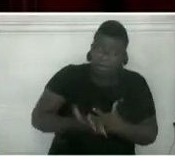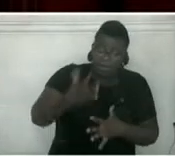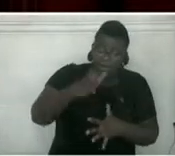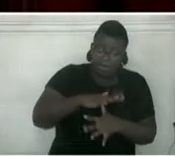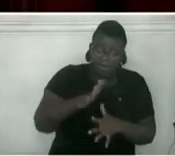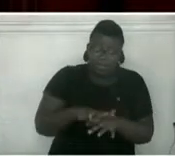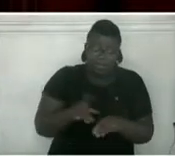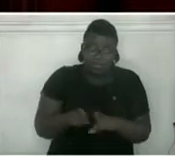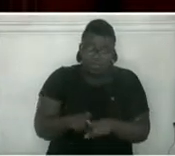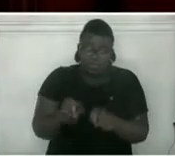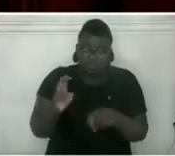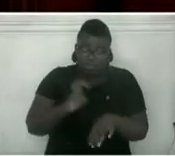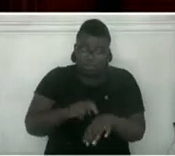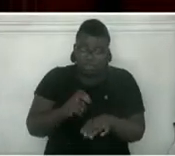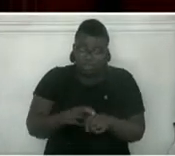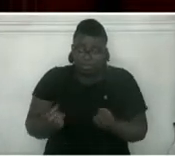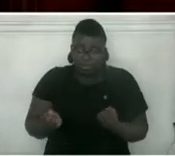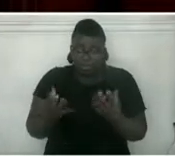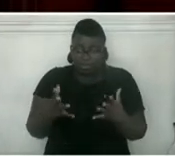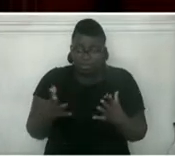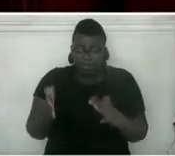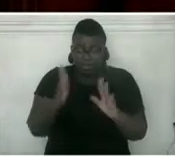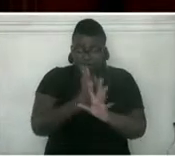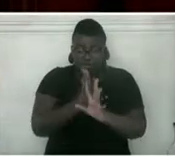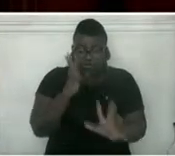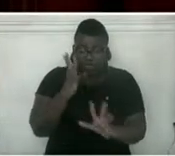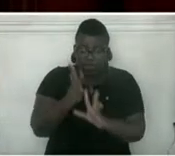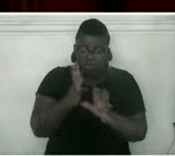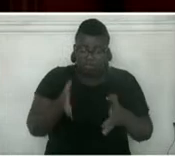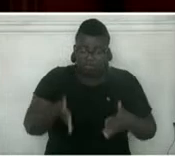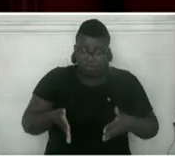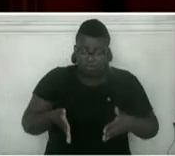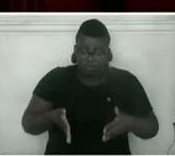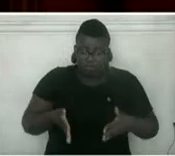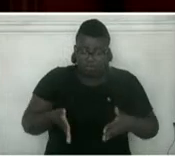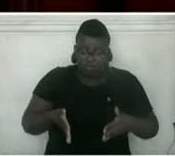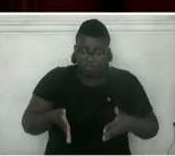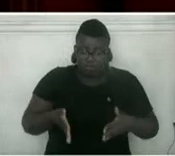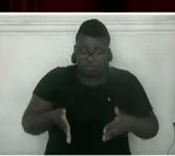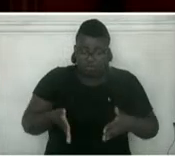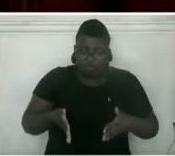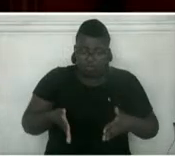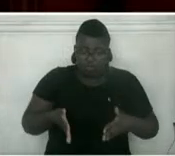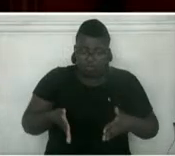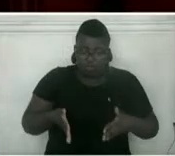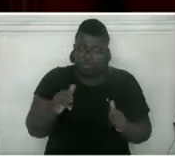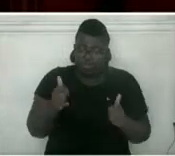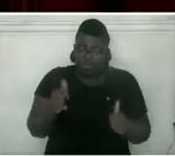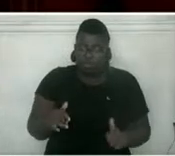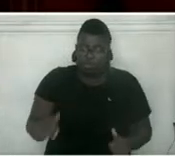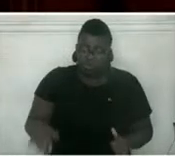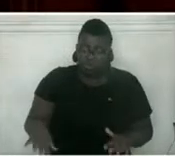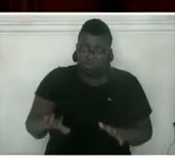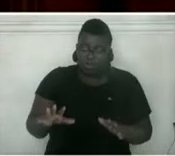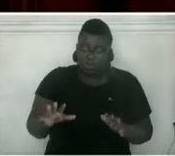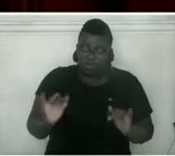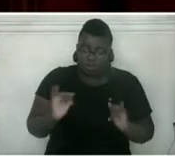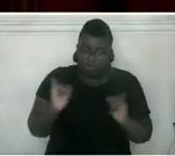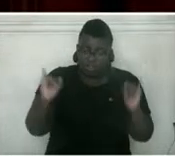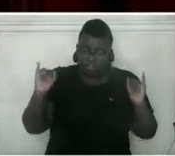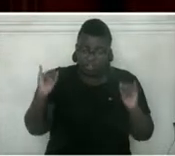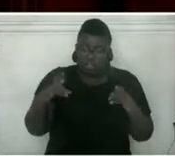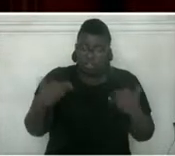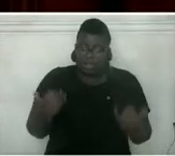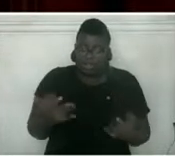to be given to township roads, as some are in appalling conditions and deteriorated. The Department